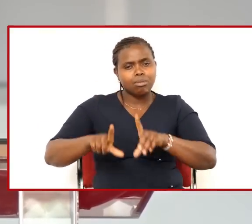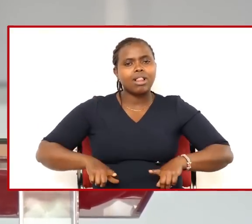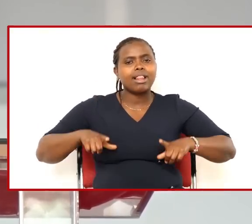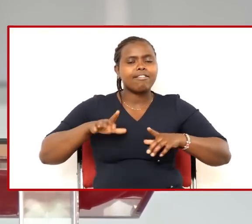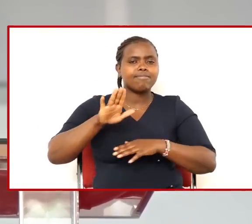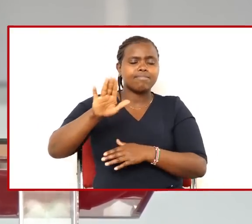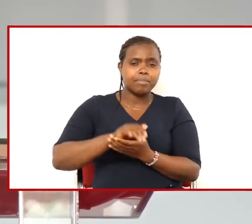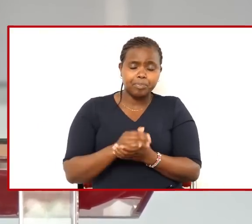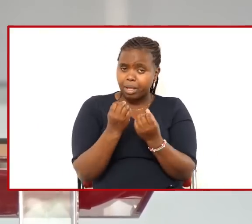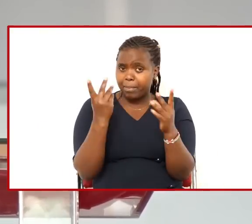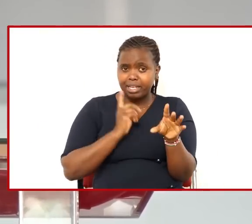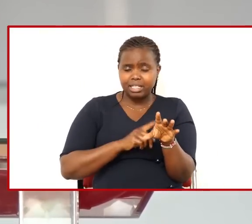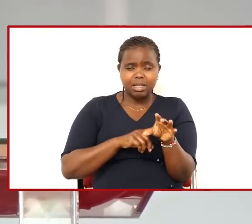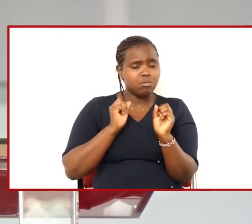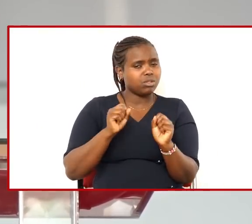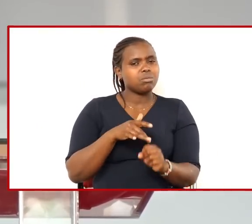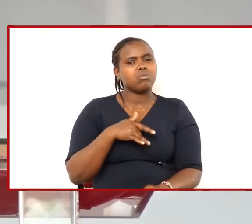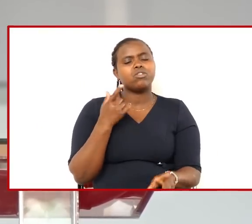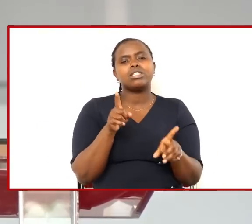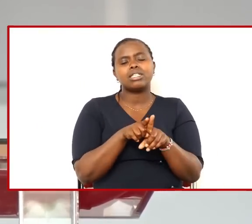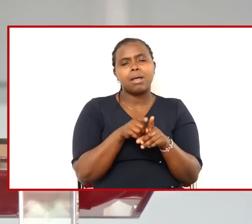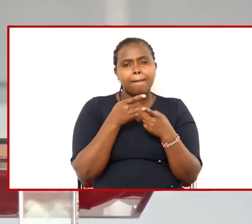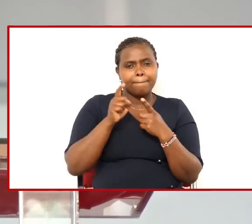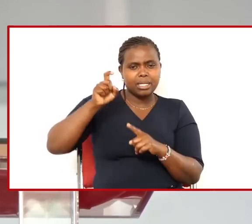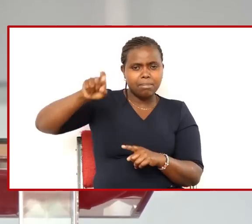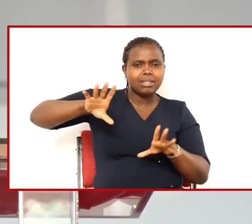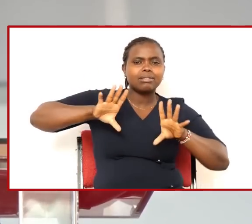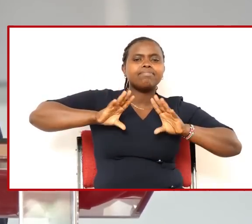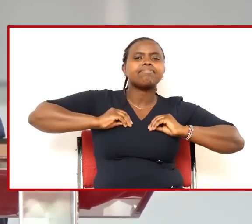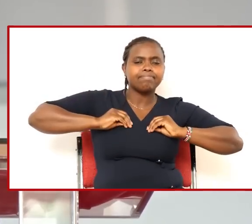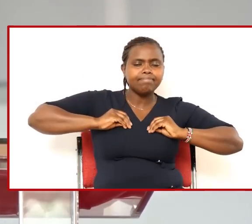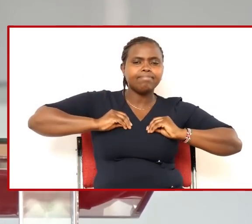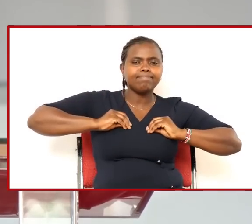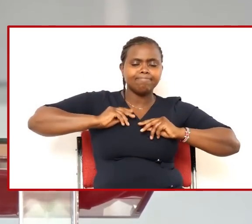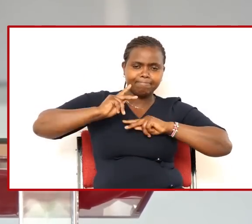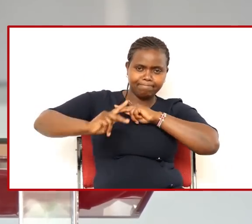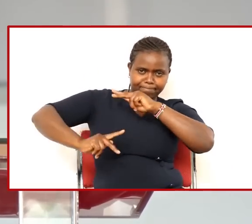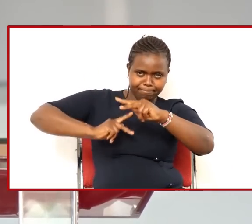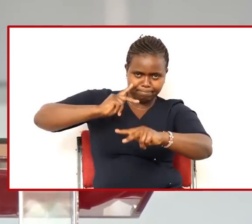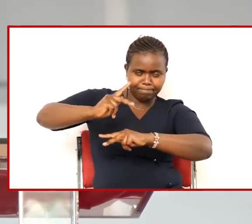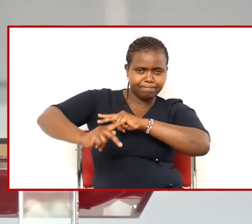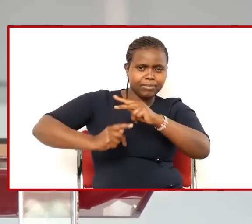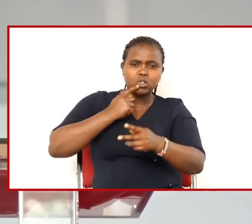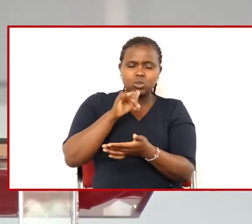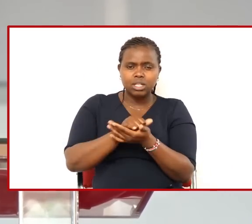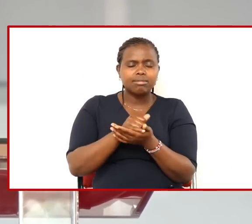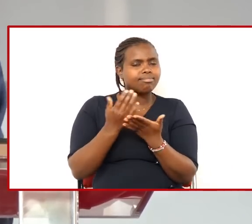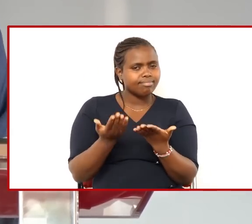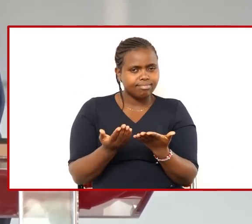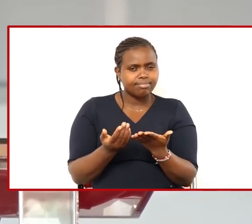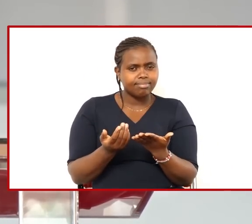way. Many times you can feel that way. But you must accept to go through this process so